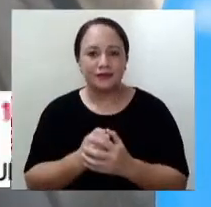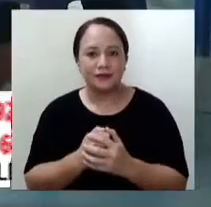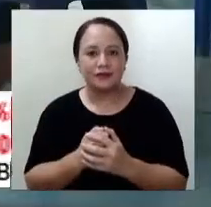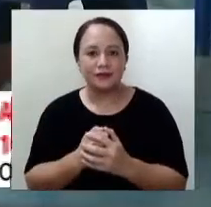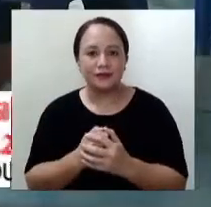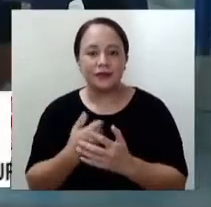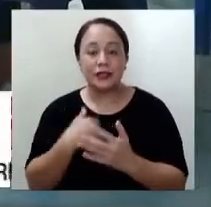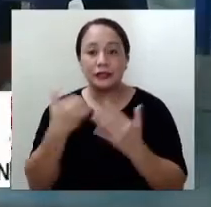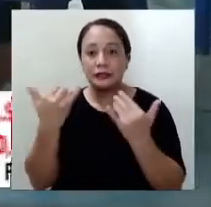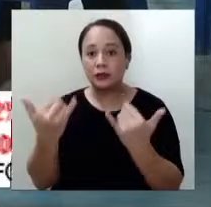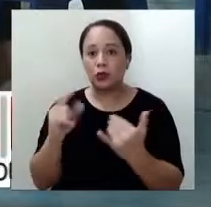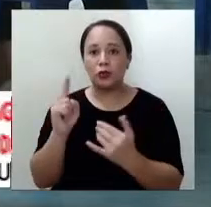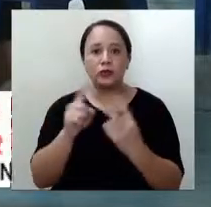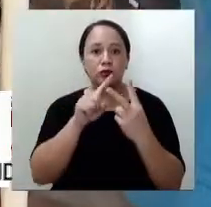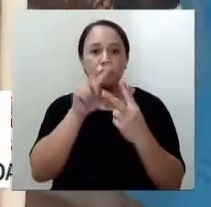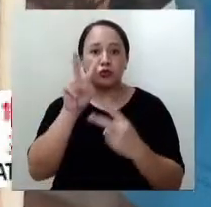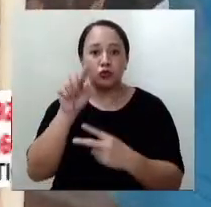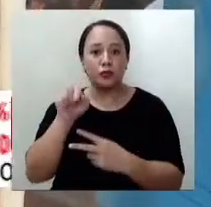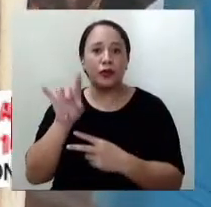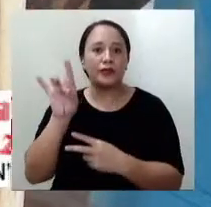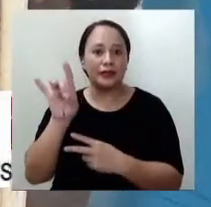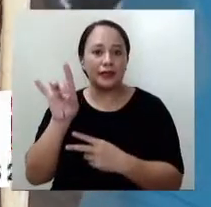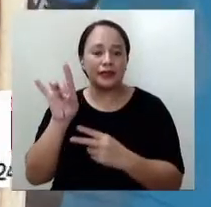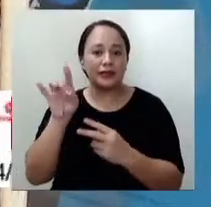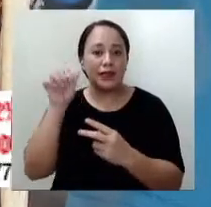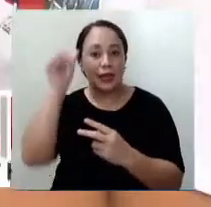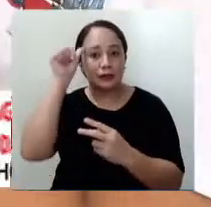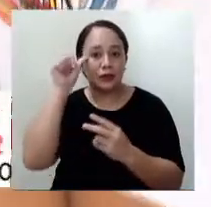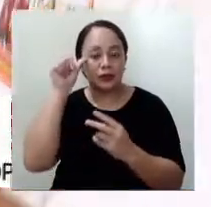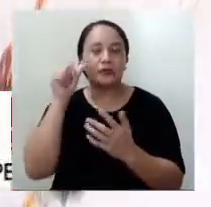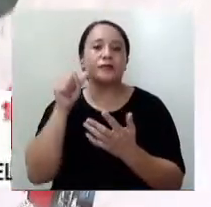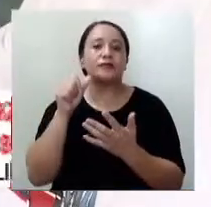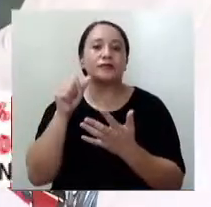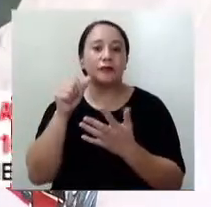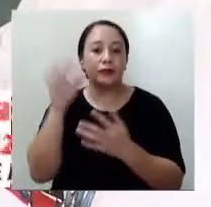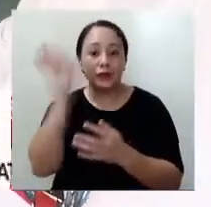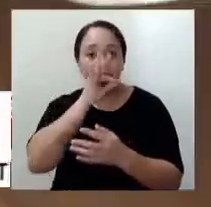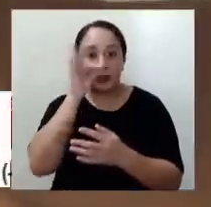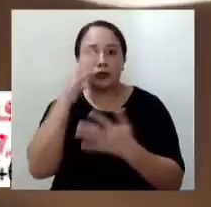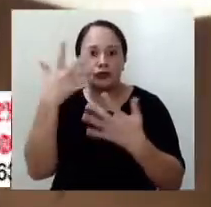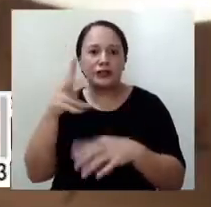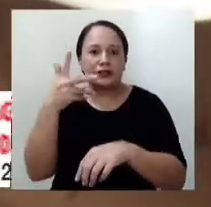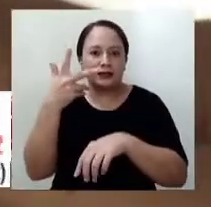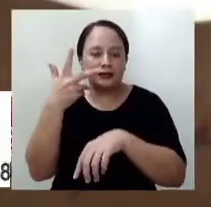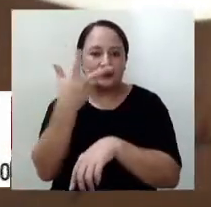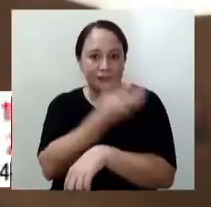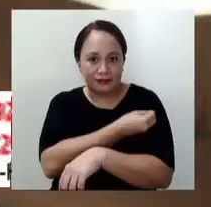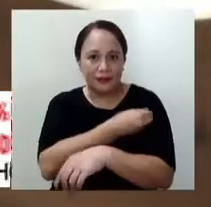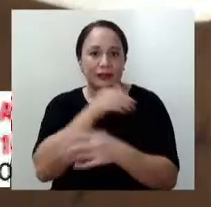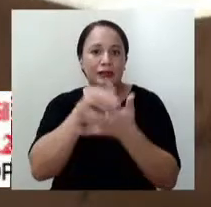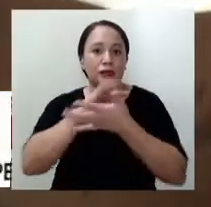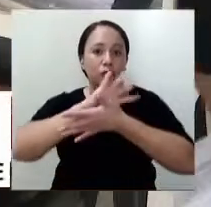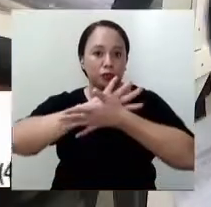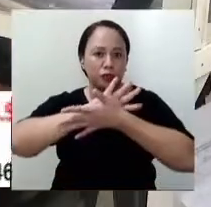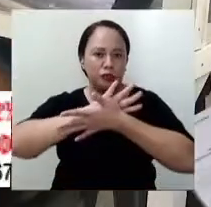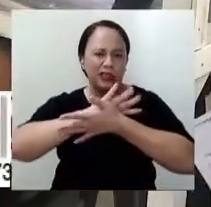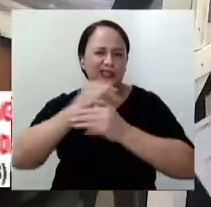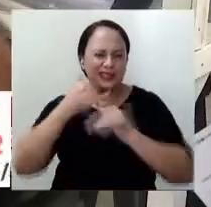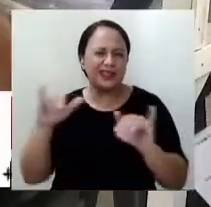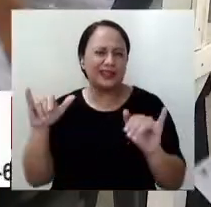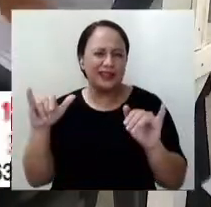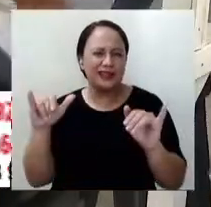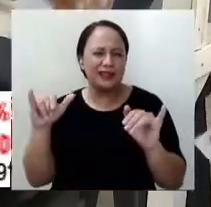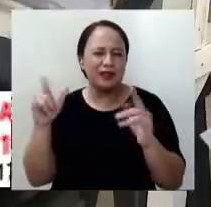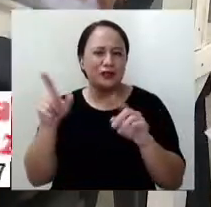So far, only 2.8 million adult Filipinos have been fully vaccinated against COVID-19. That's still a long way